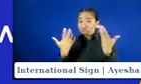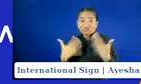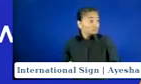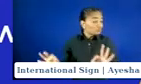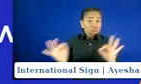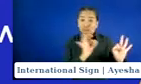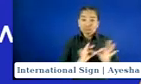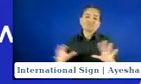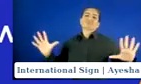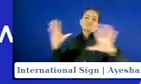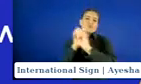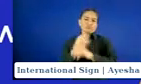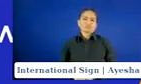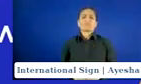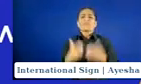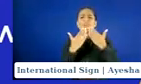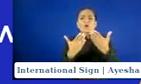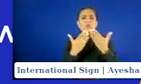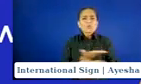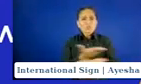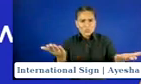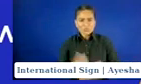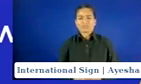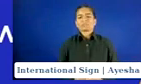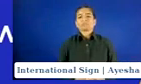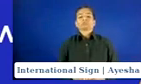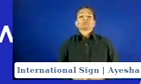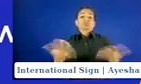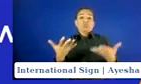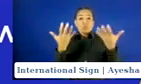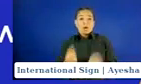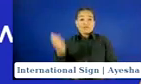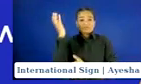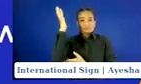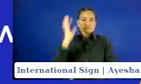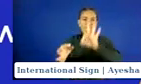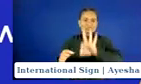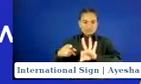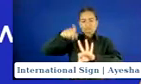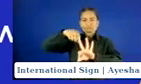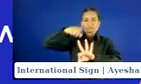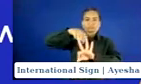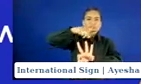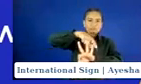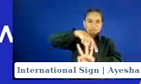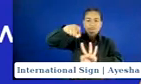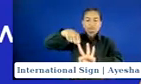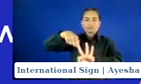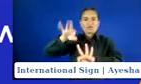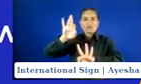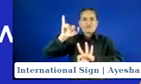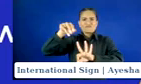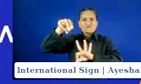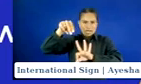the speakers. So we have Finn, who is the Social Protection Project Manager at International Labour Organization